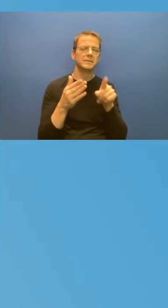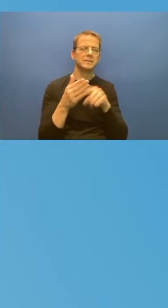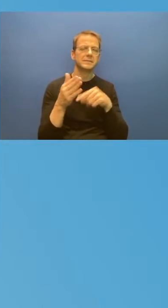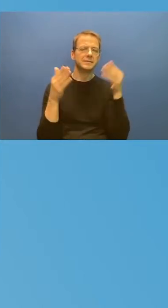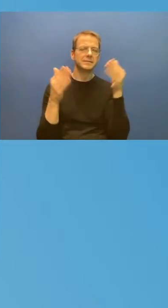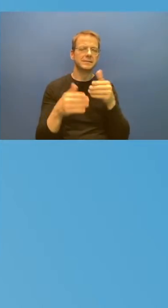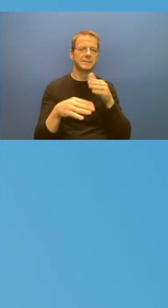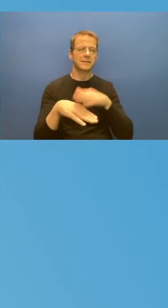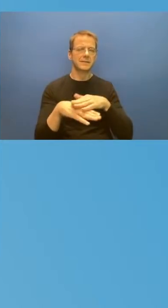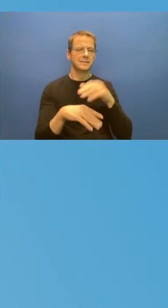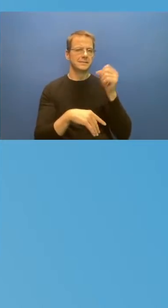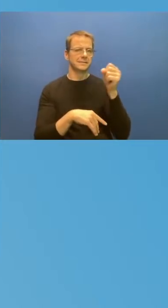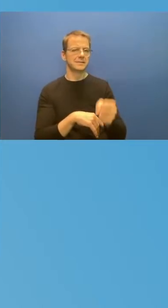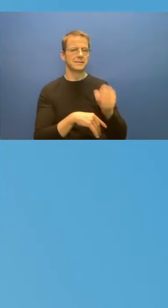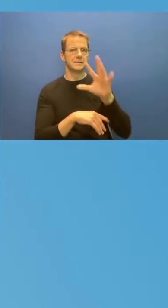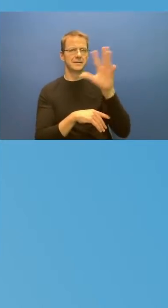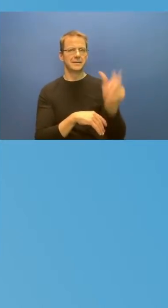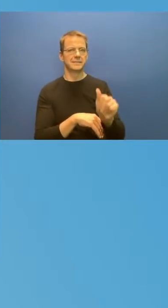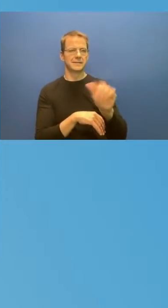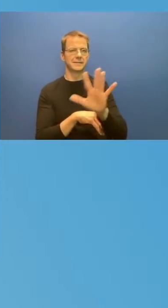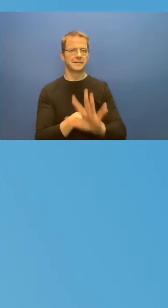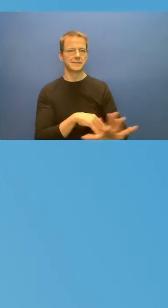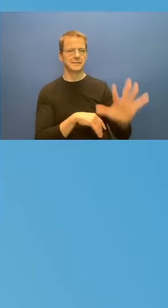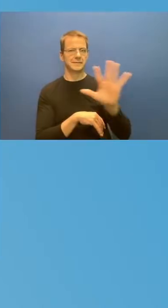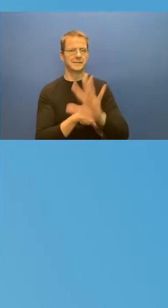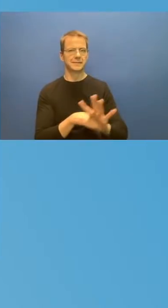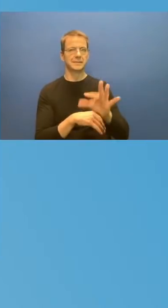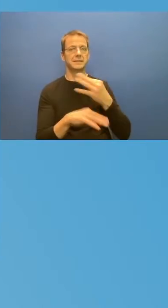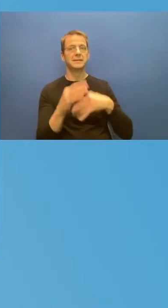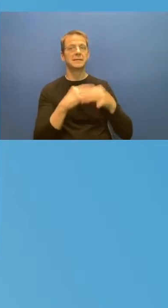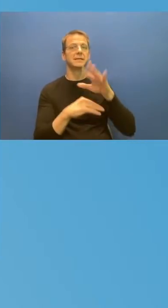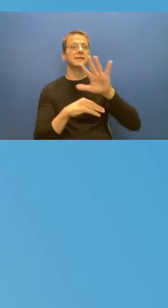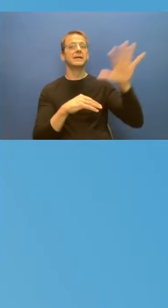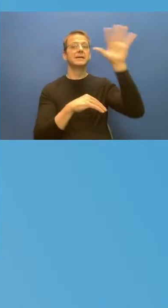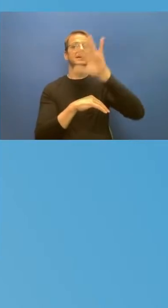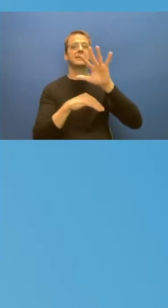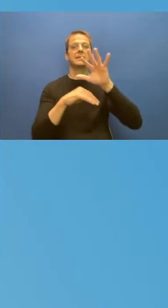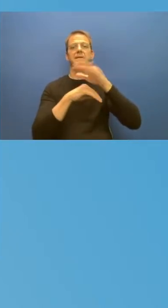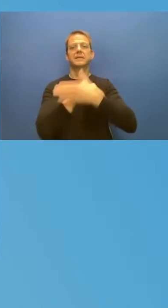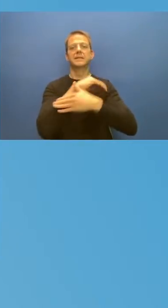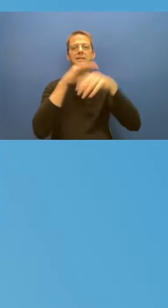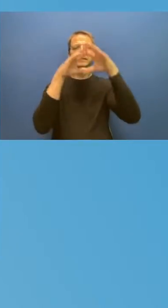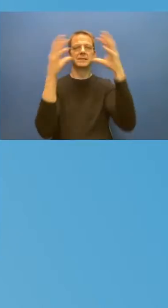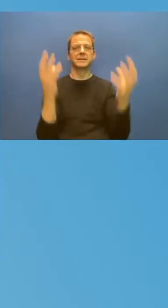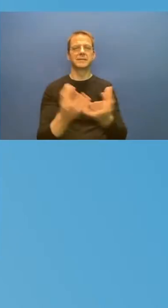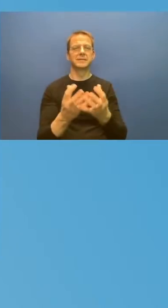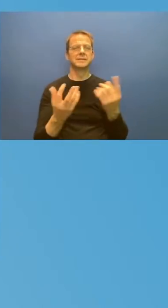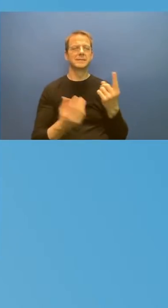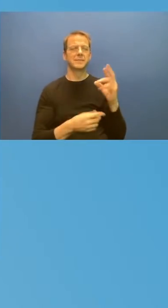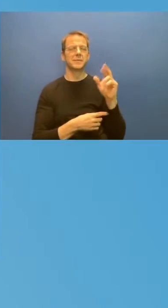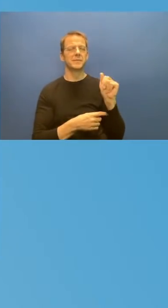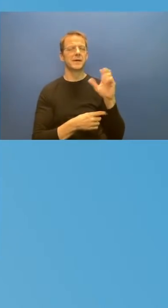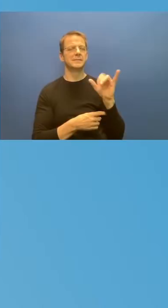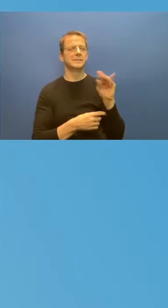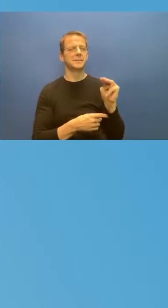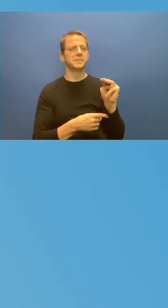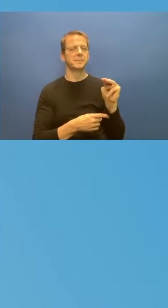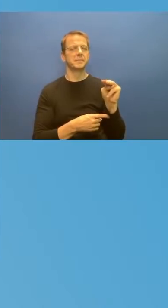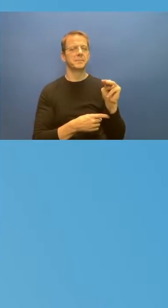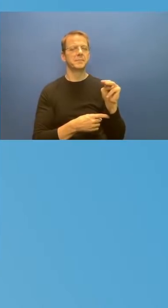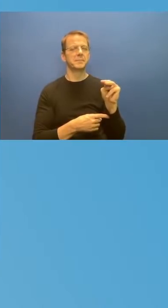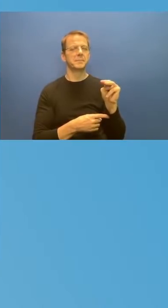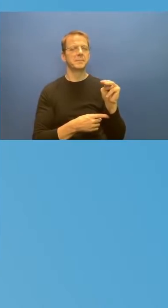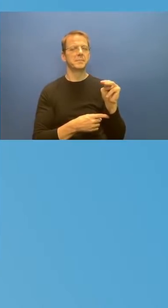other thing, and I think Dr. Gasperowicz also pointed this out. The principles of physics still apply to this variant, no matter